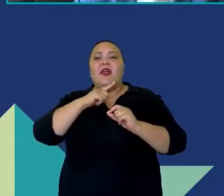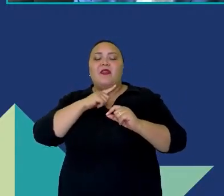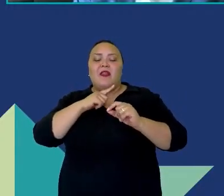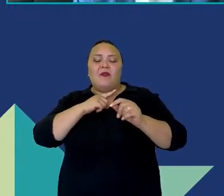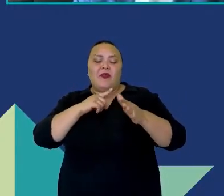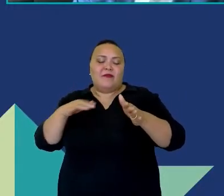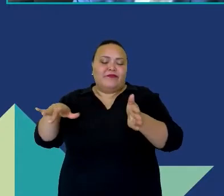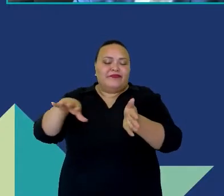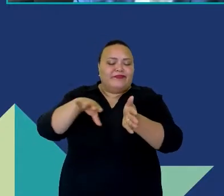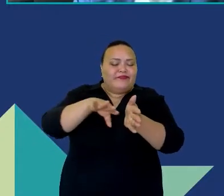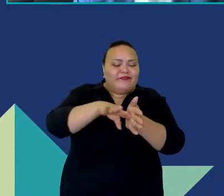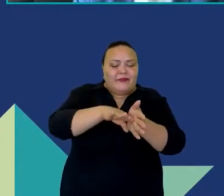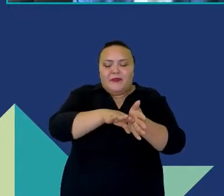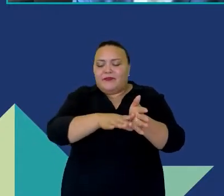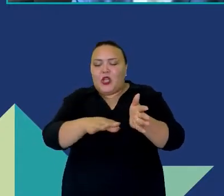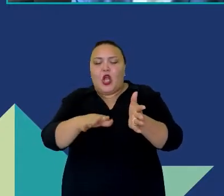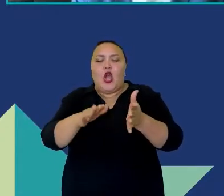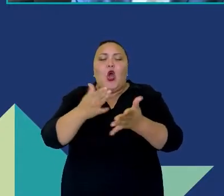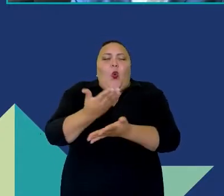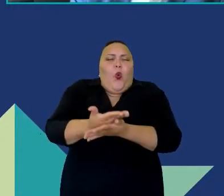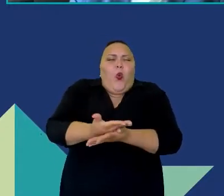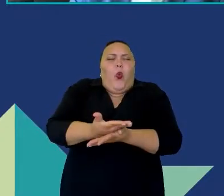designed to